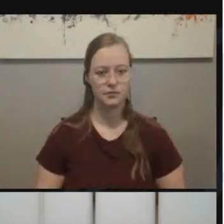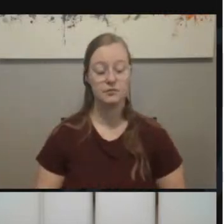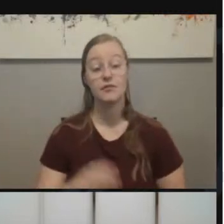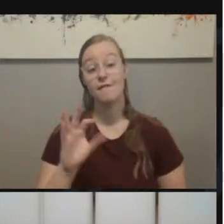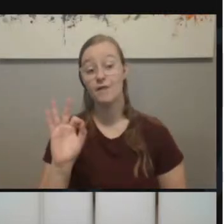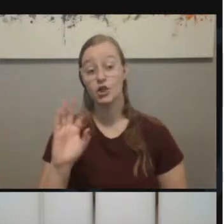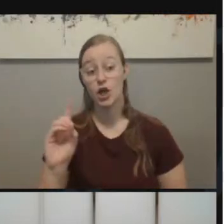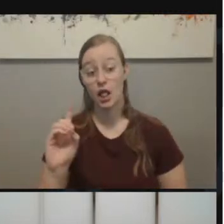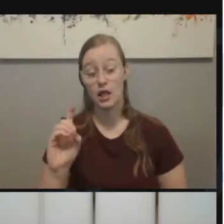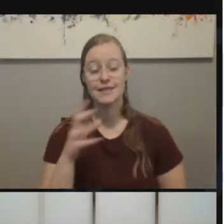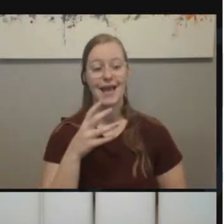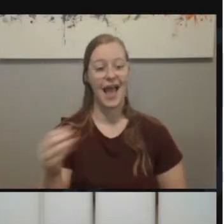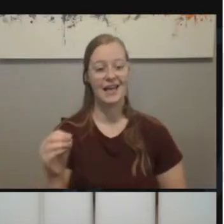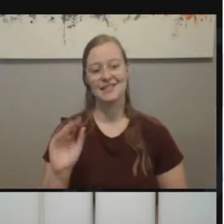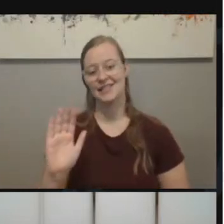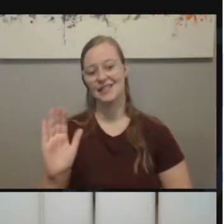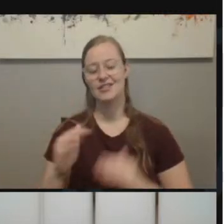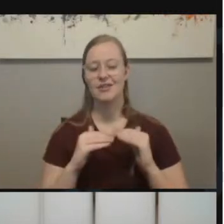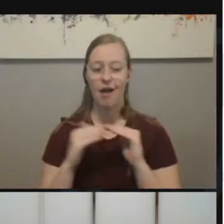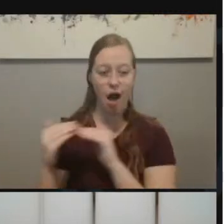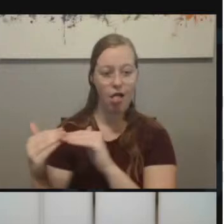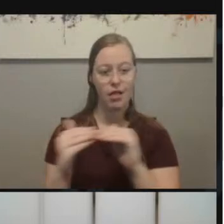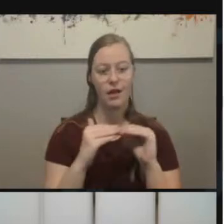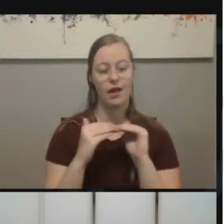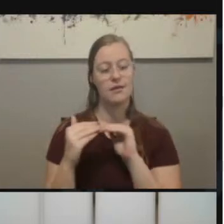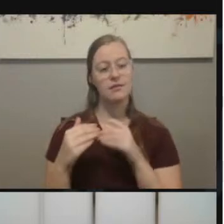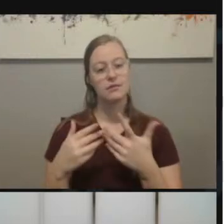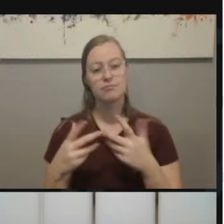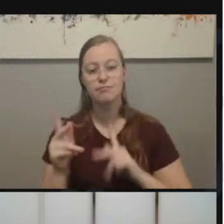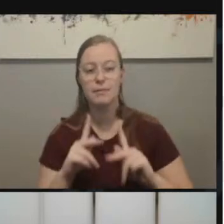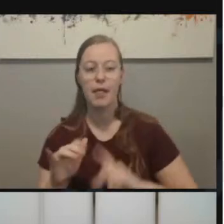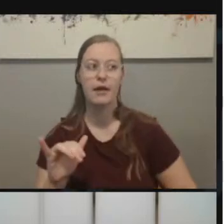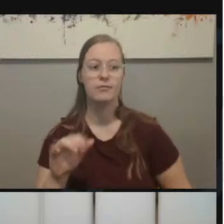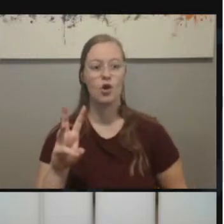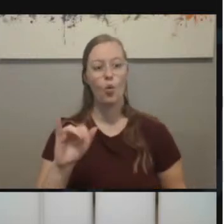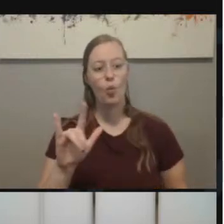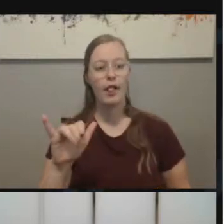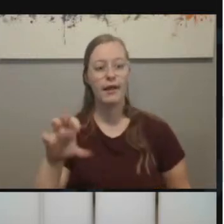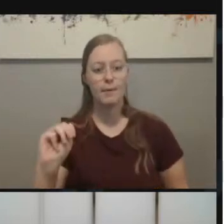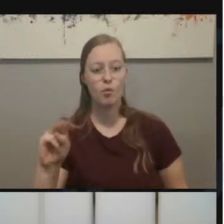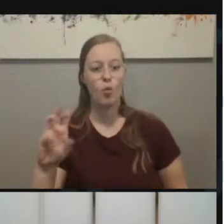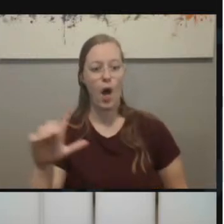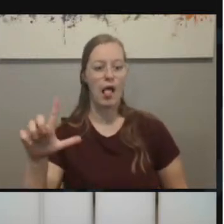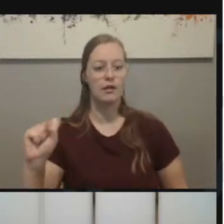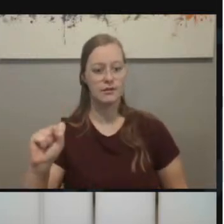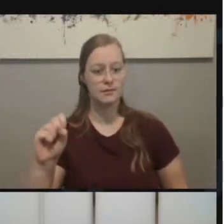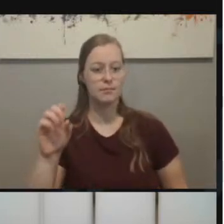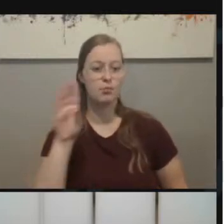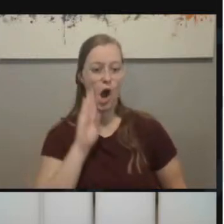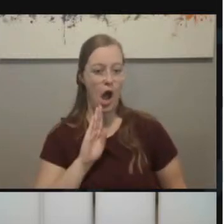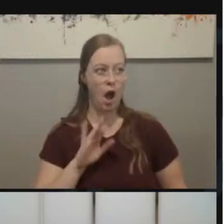Douglass and his colleagues, people like William Wells Brown,